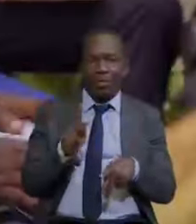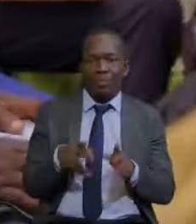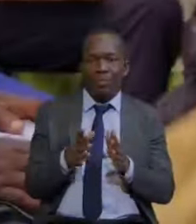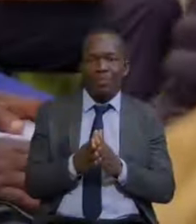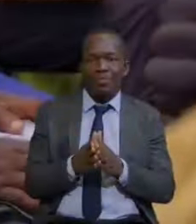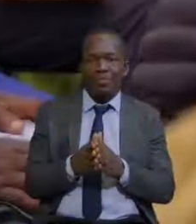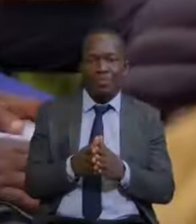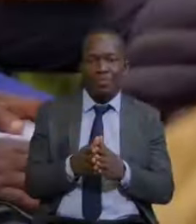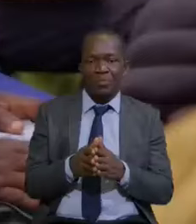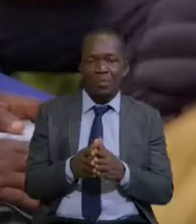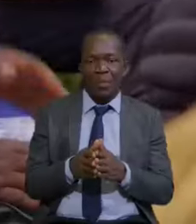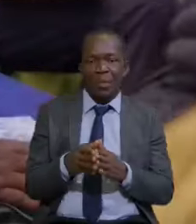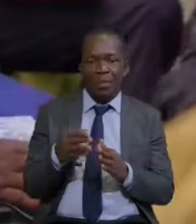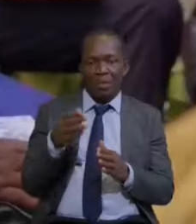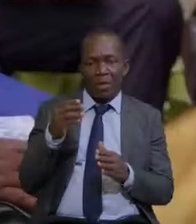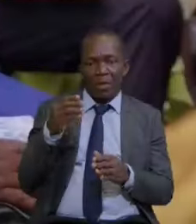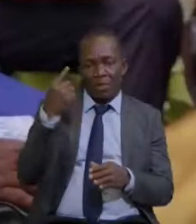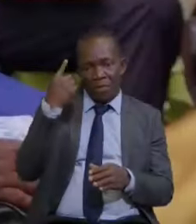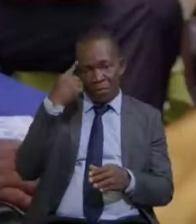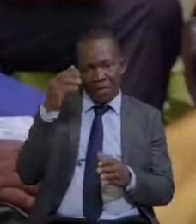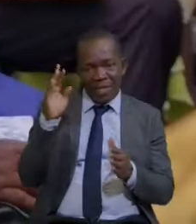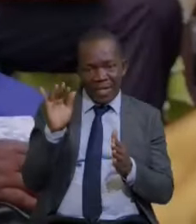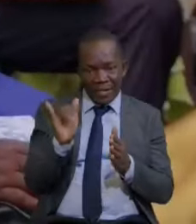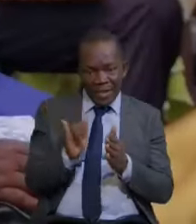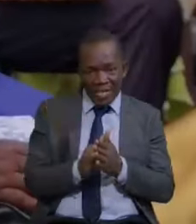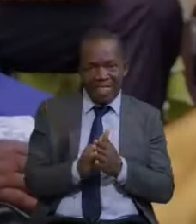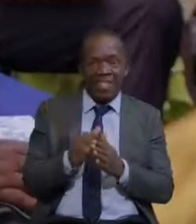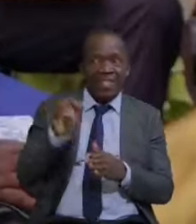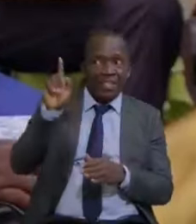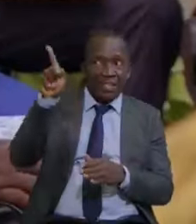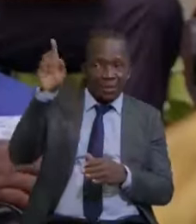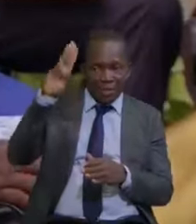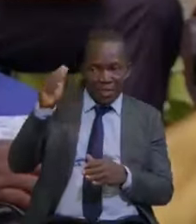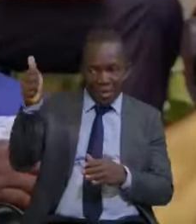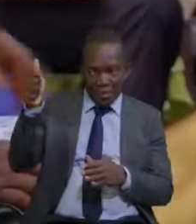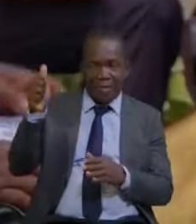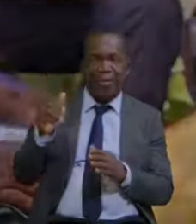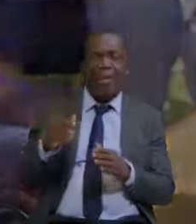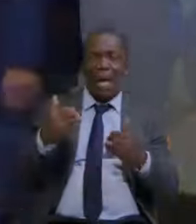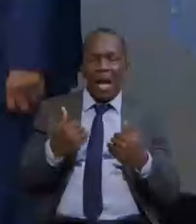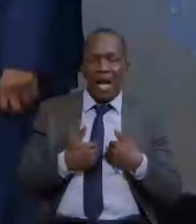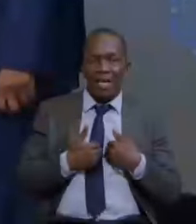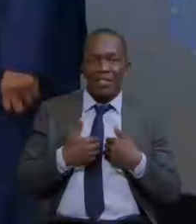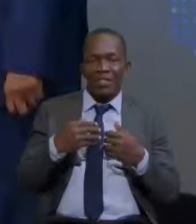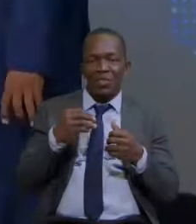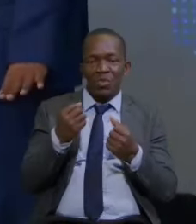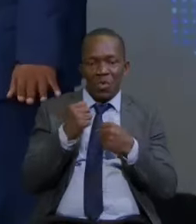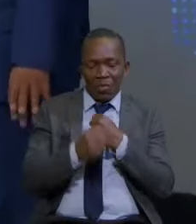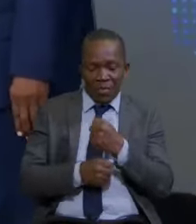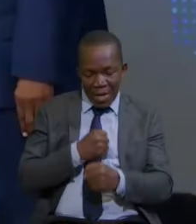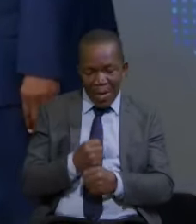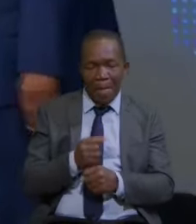that he himself has suffered, being tempted and yet